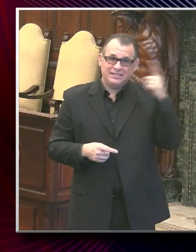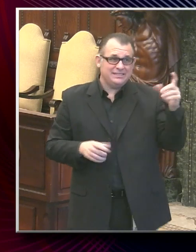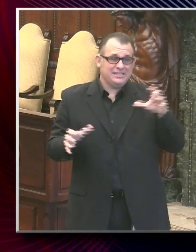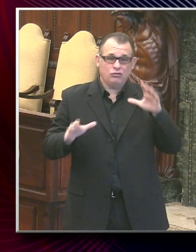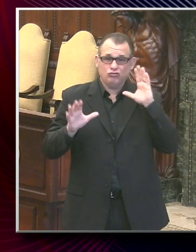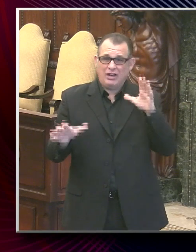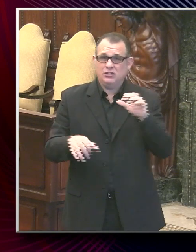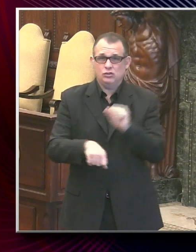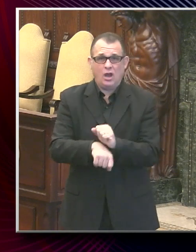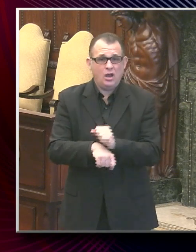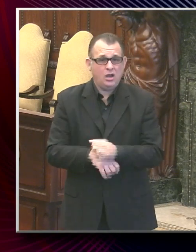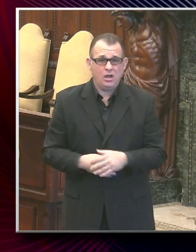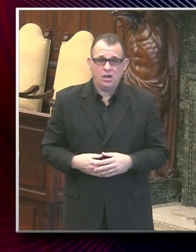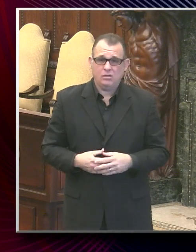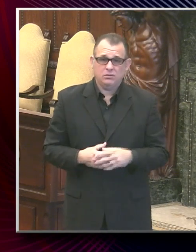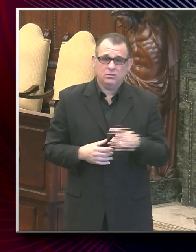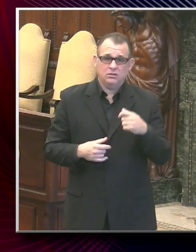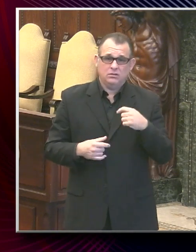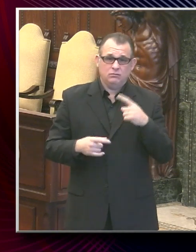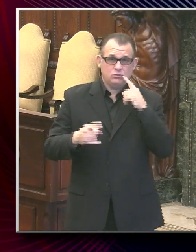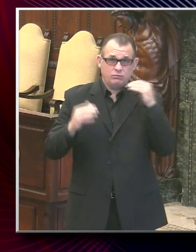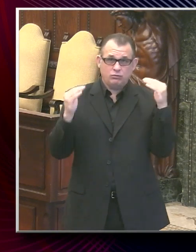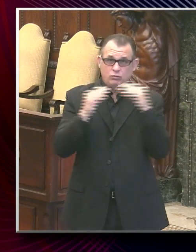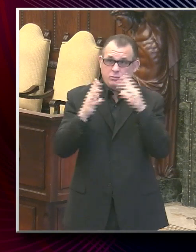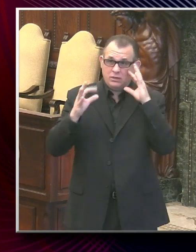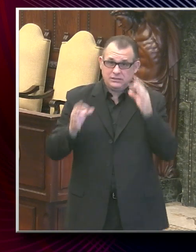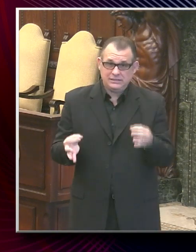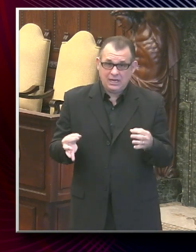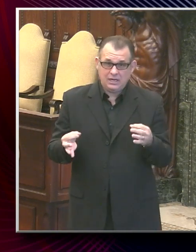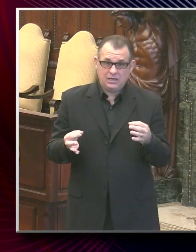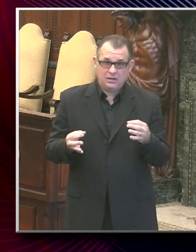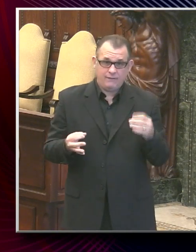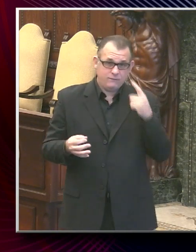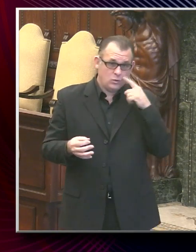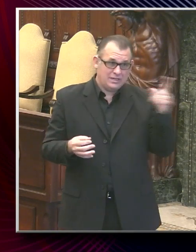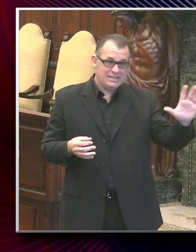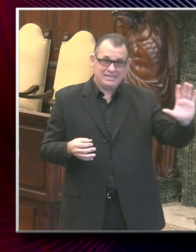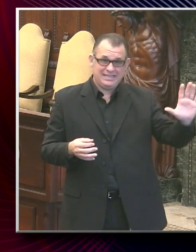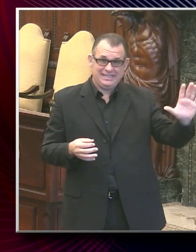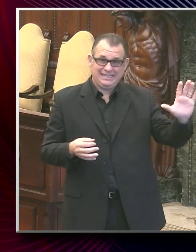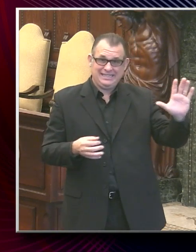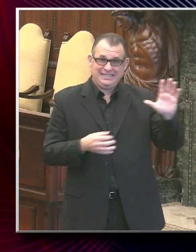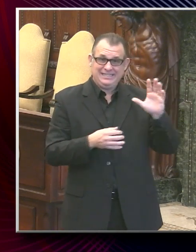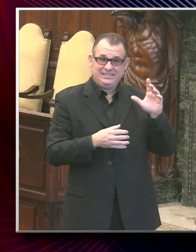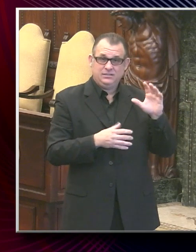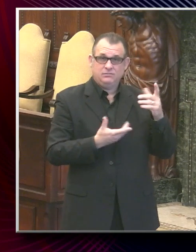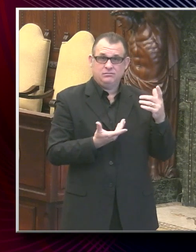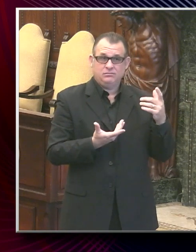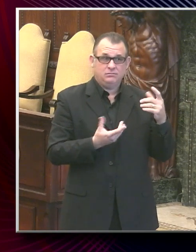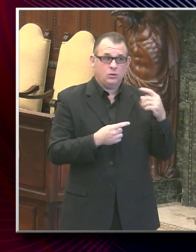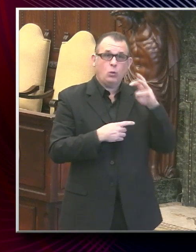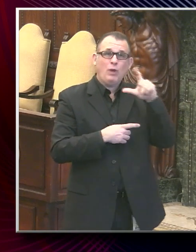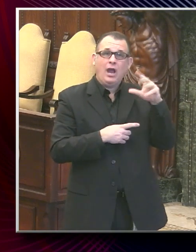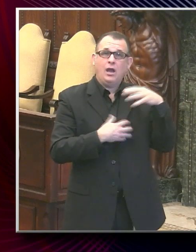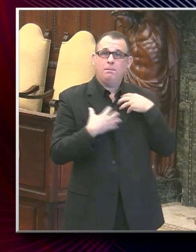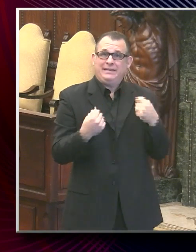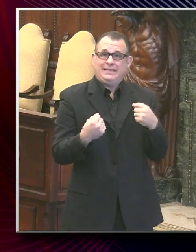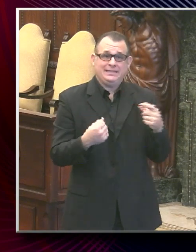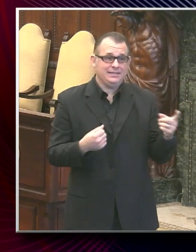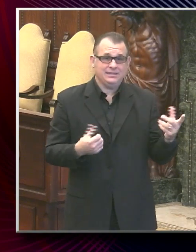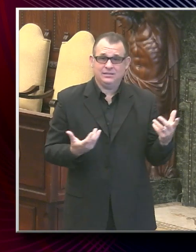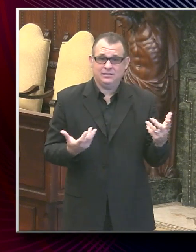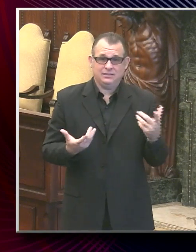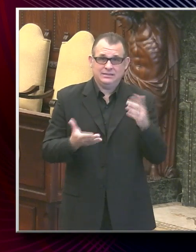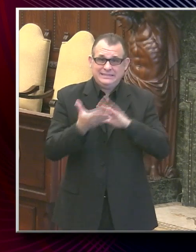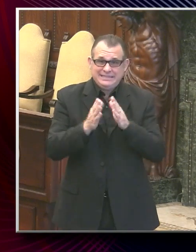mutual decision that he and I have made is that for his well-being, I mean, it's a hard job, and you're on call 24 hours,